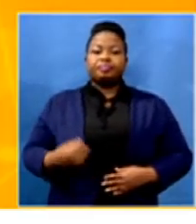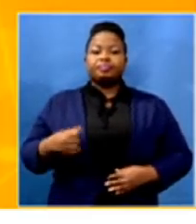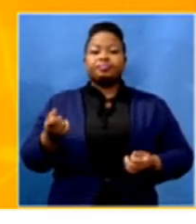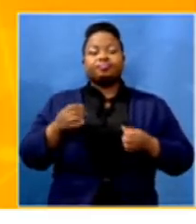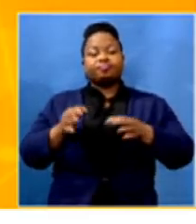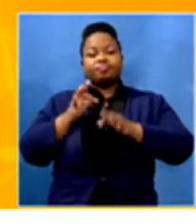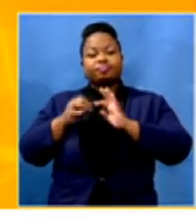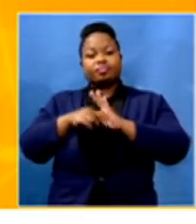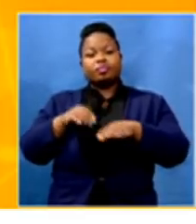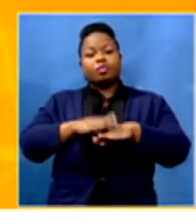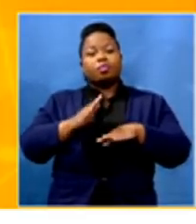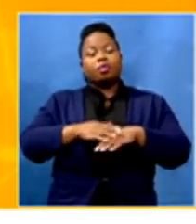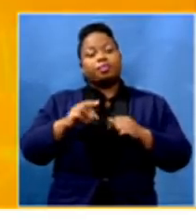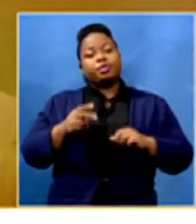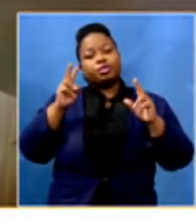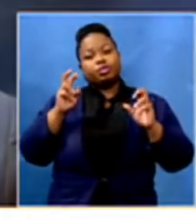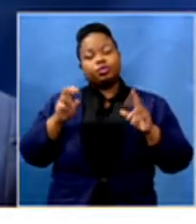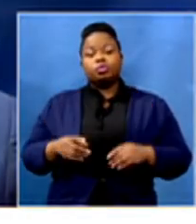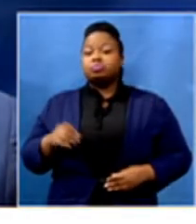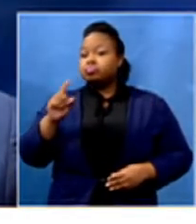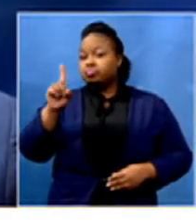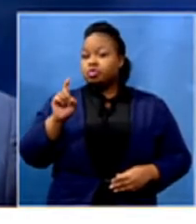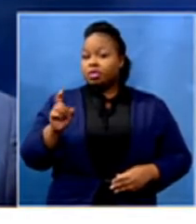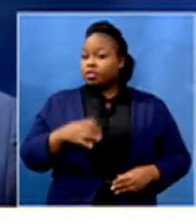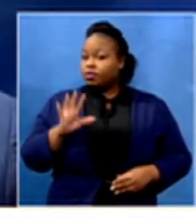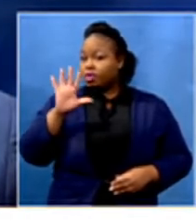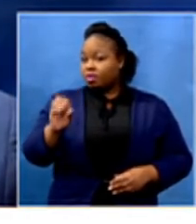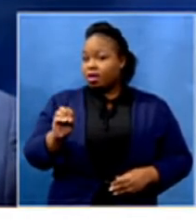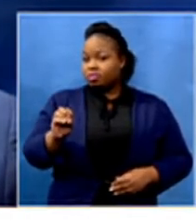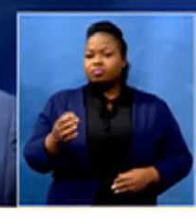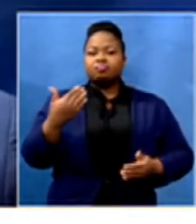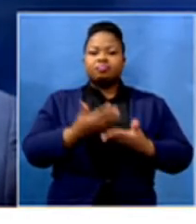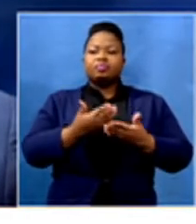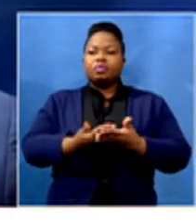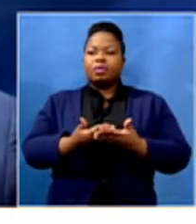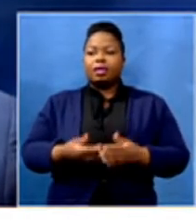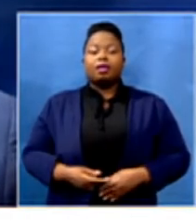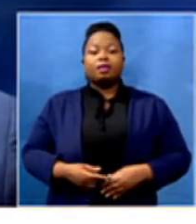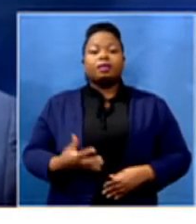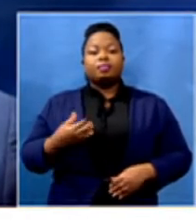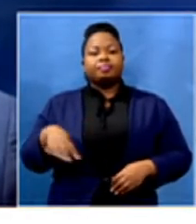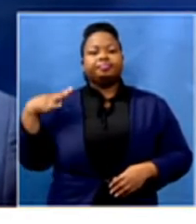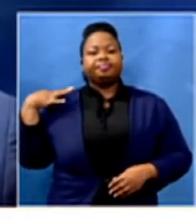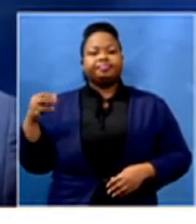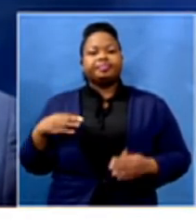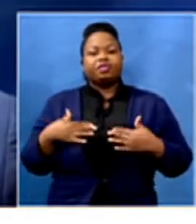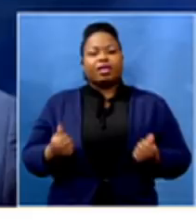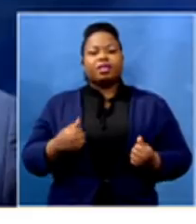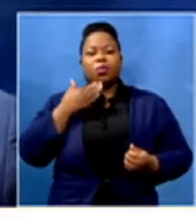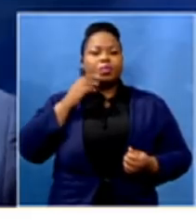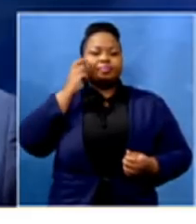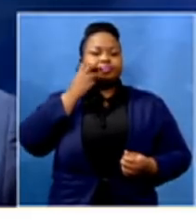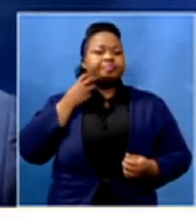and other COVID-19 related issues, as well as your questions, if you'd like to send them through, you're more than welcome. We've got the Health Minister, Dr. Zweli